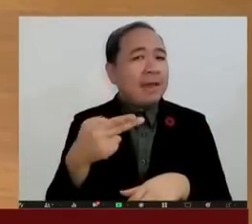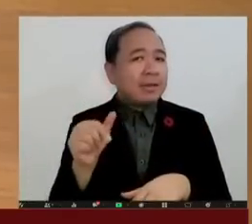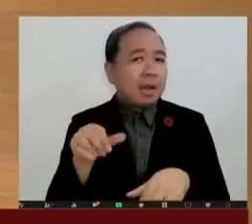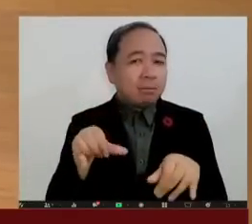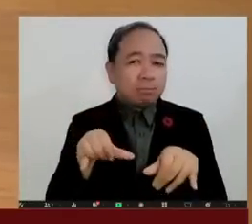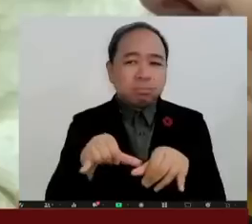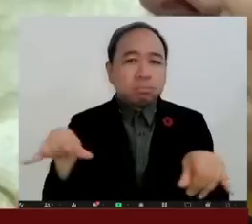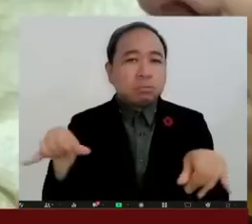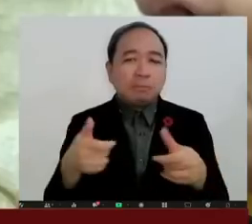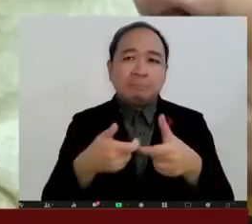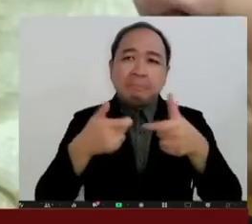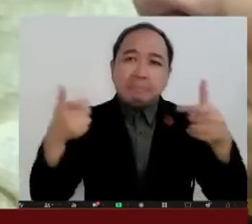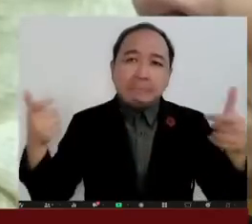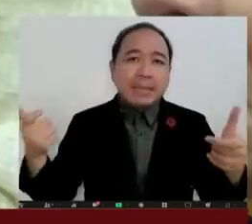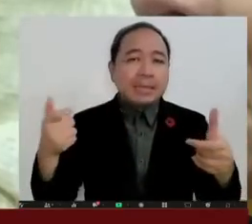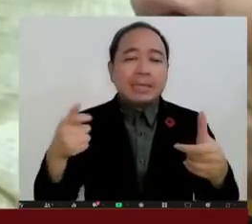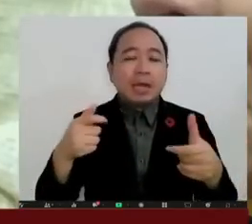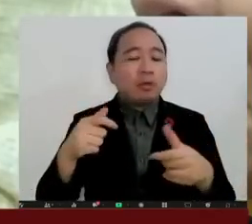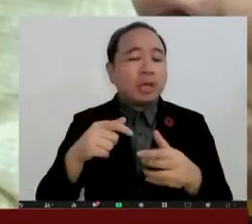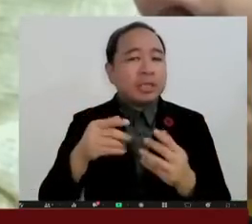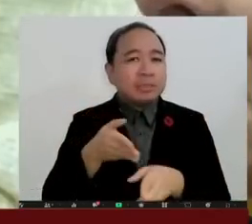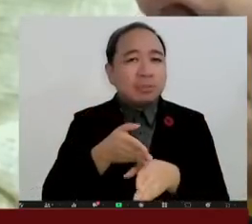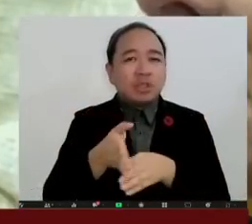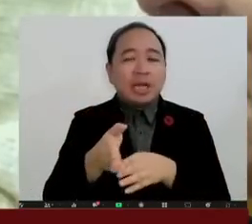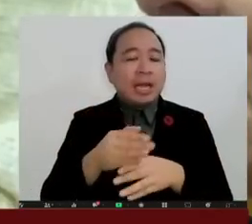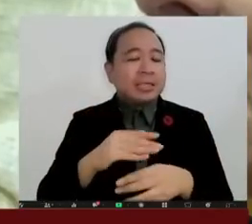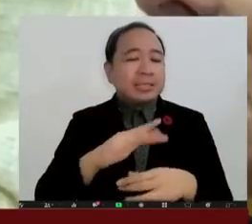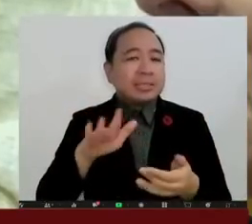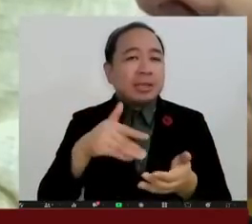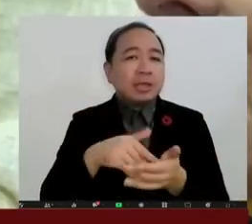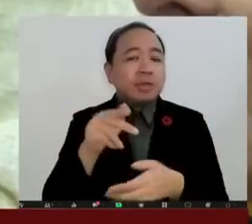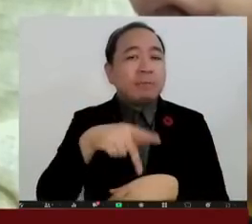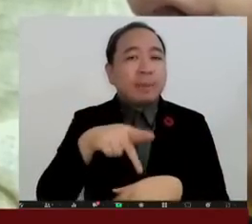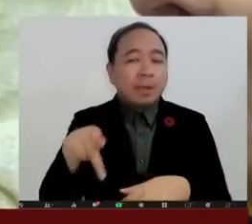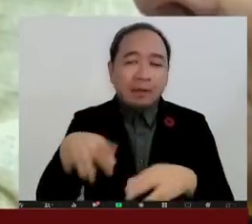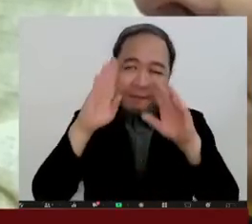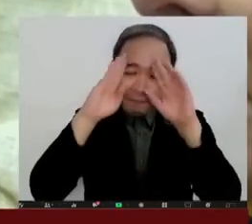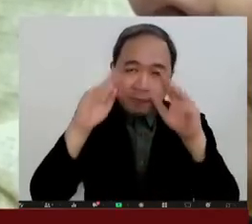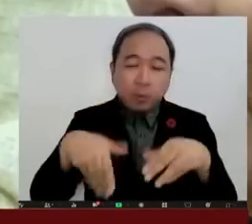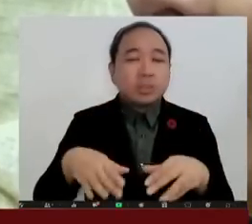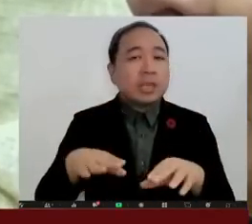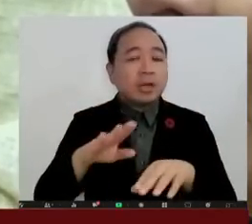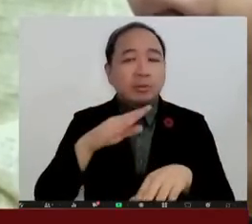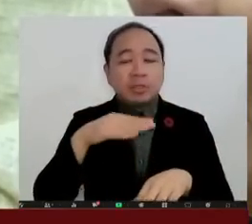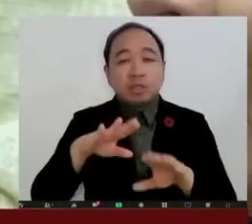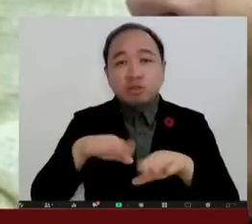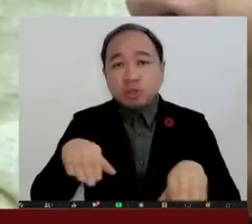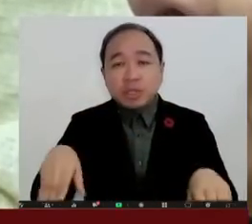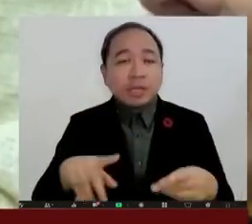in Pampanga, which will specialize in pediatrics, cardiology, kidney, and cancer treatment.